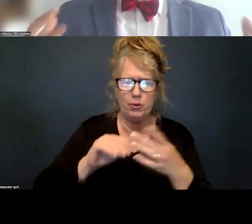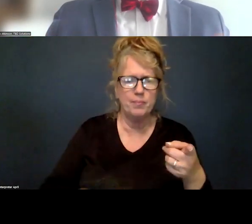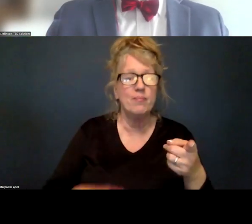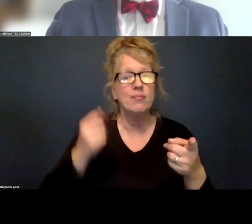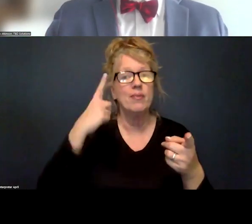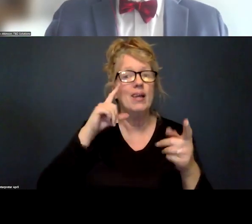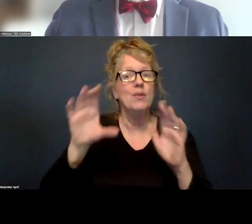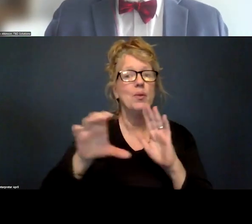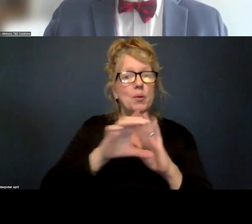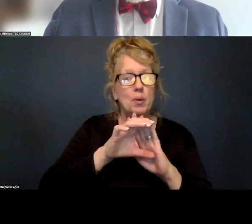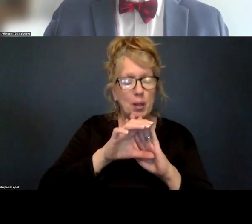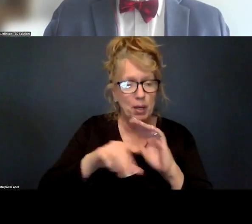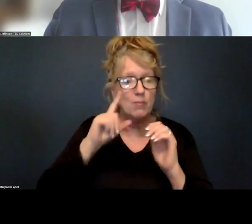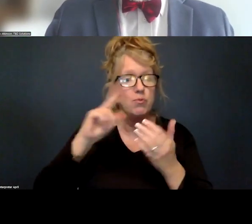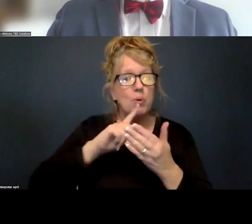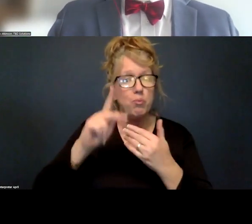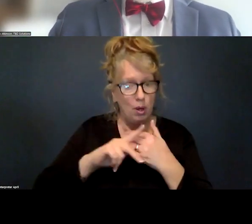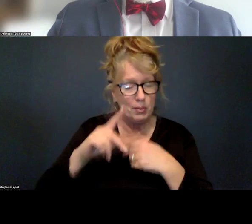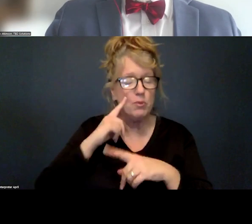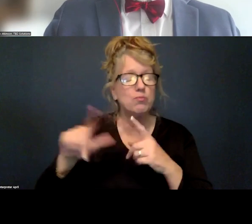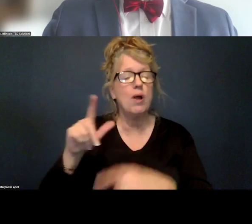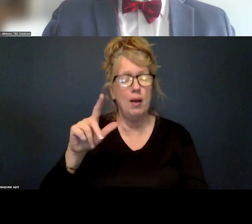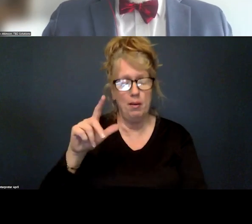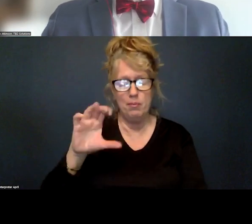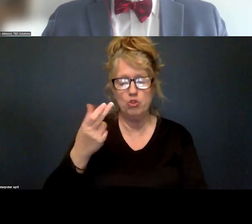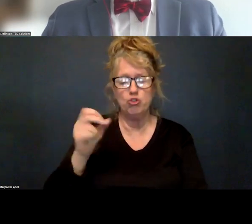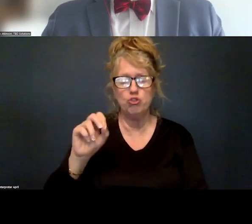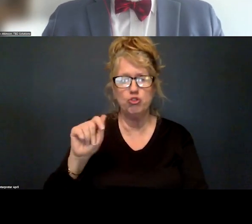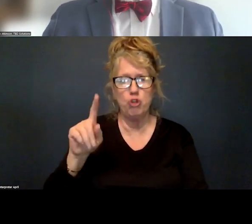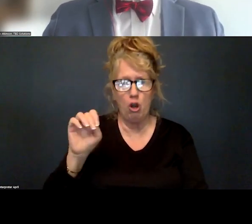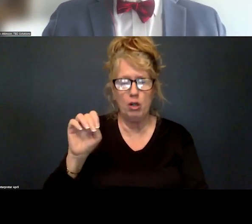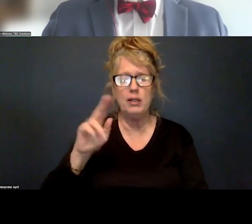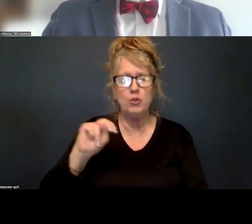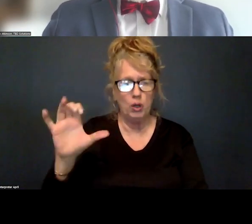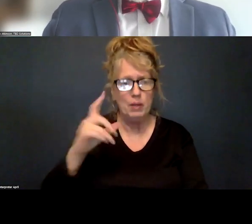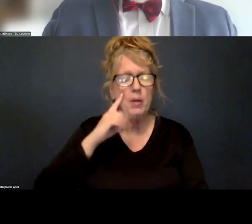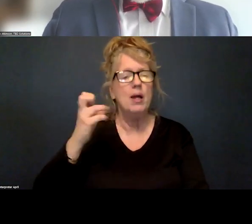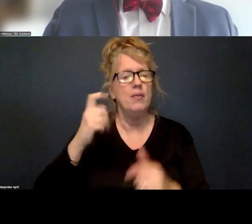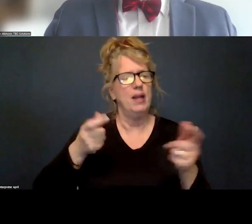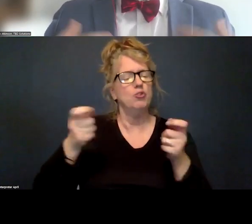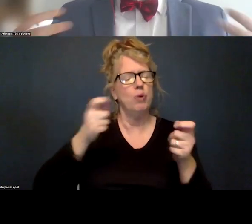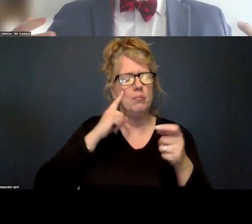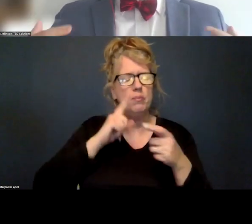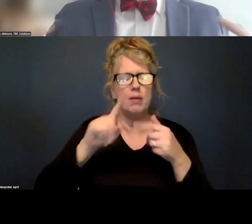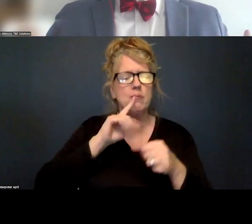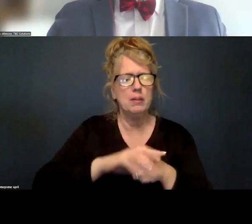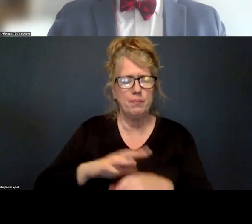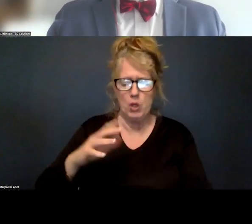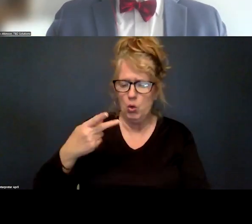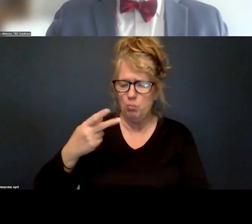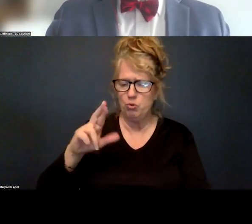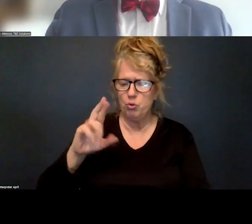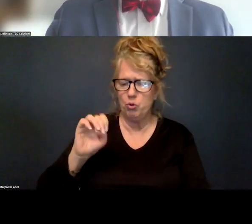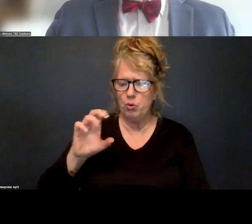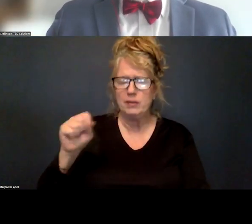picture from a peer respite program in Charlotte, North Carolina, run by Promise Resource Network. And peer respites and crisis